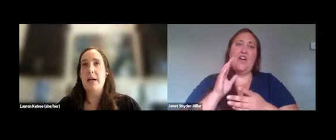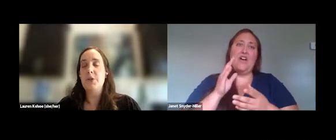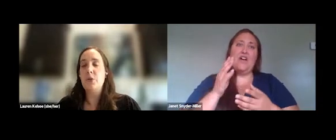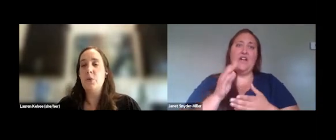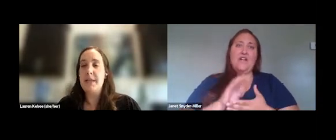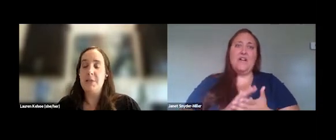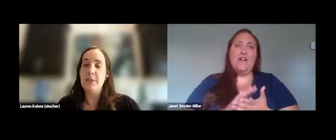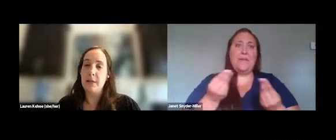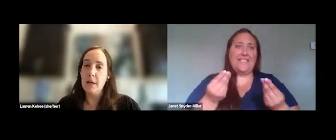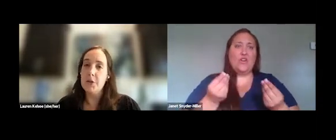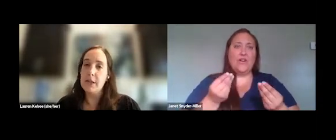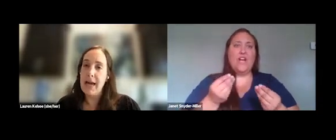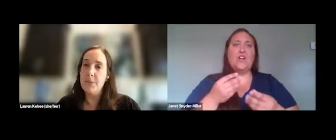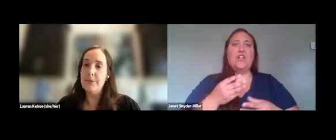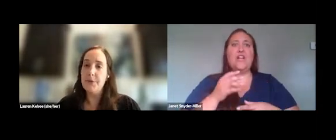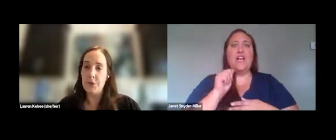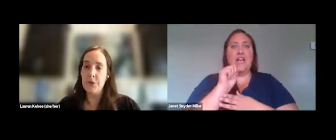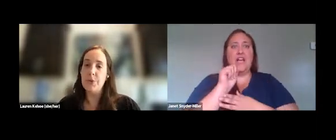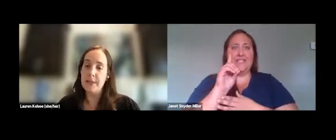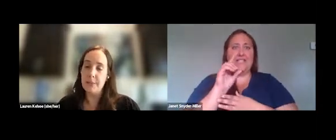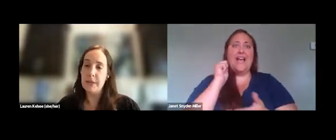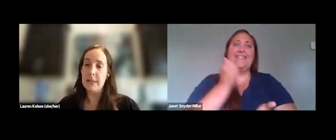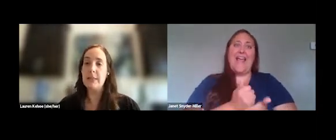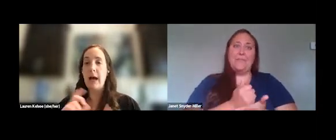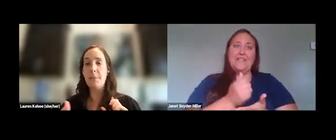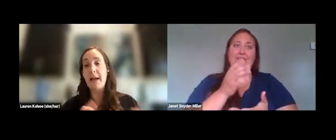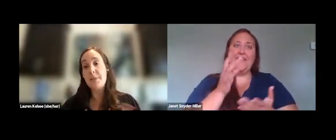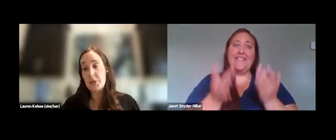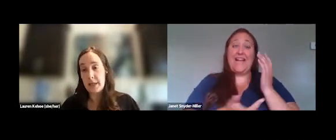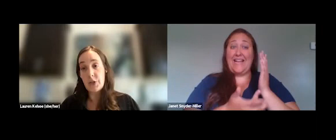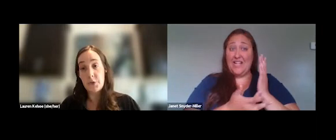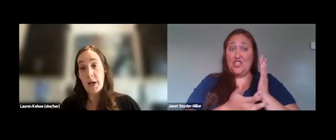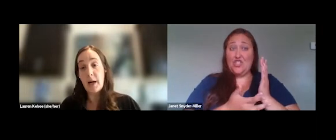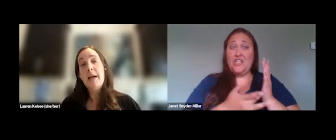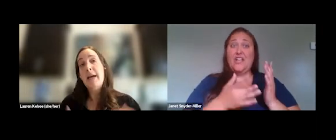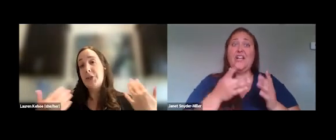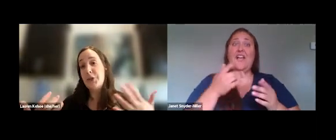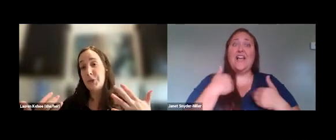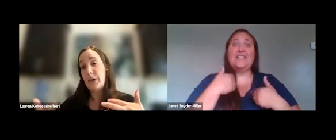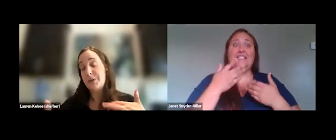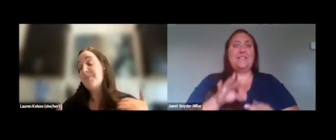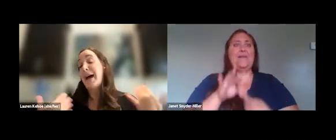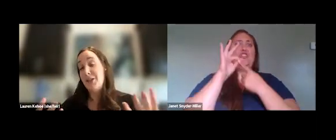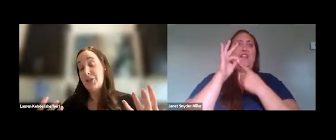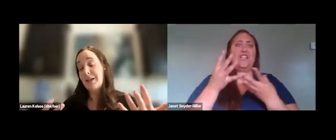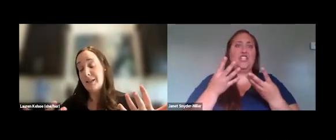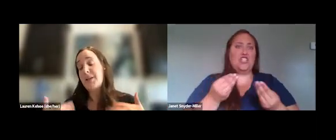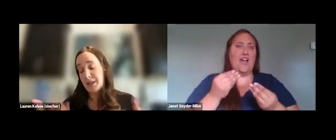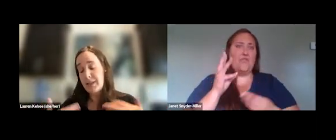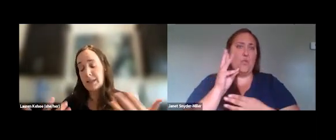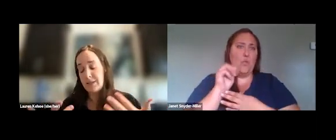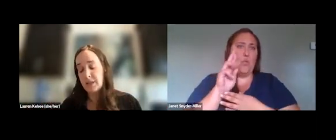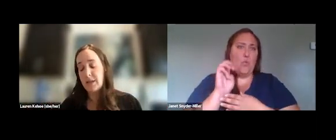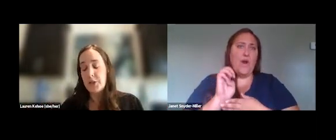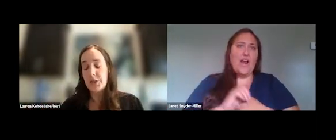we have 2 adaptive technology labs for students with disabilities that have specialized software. And so it was managed,